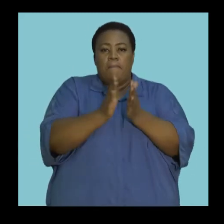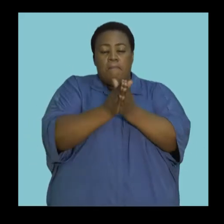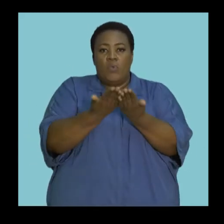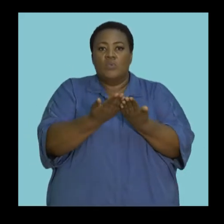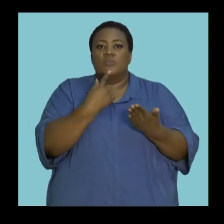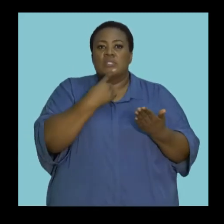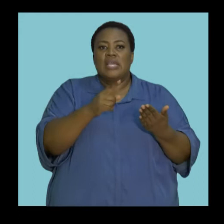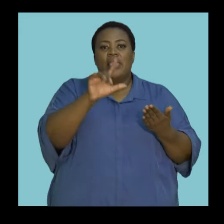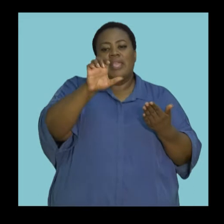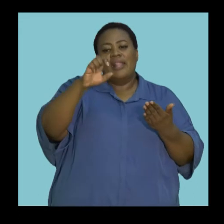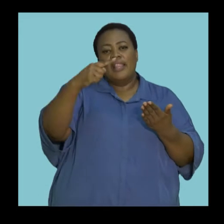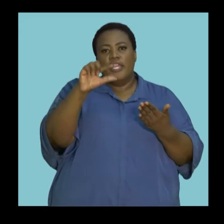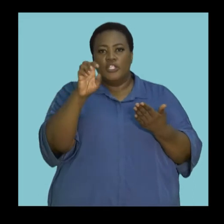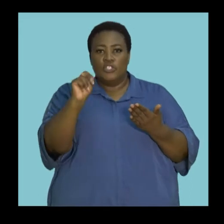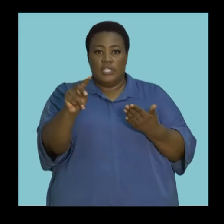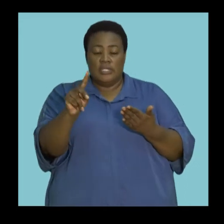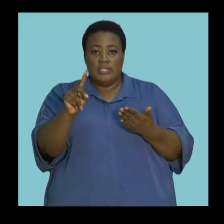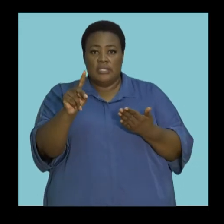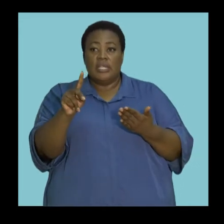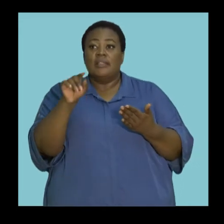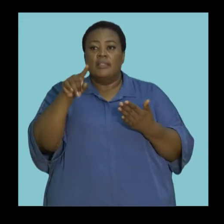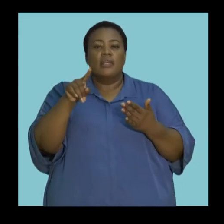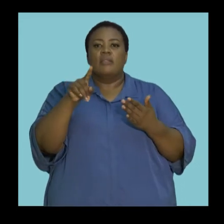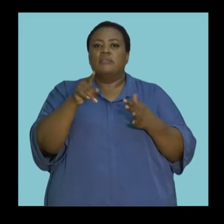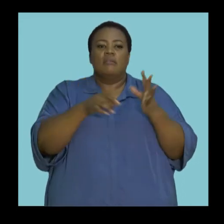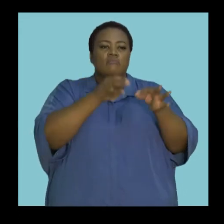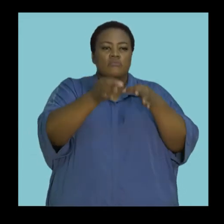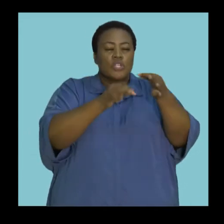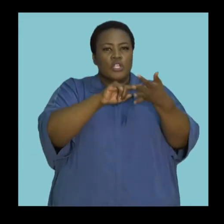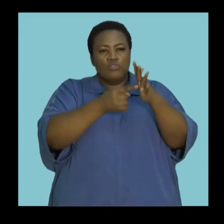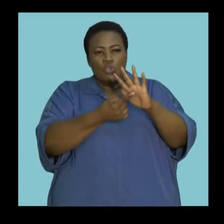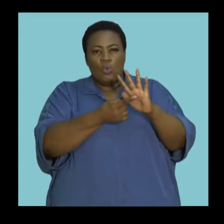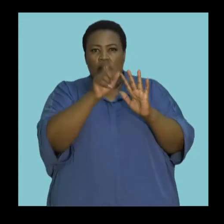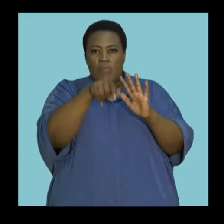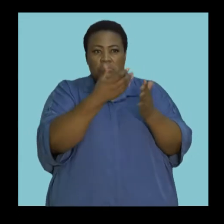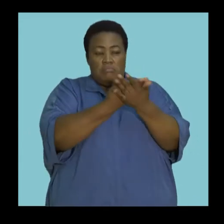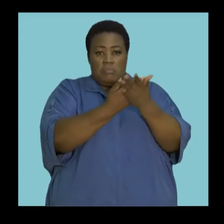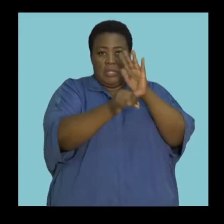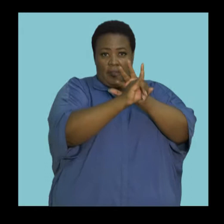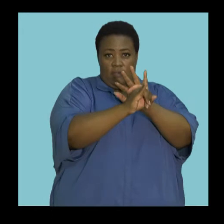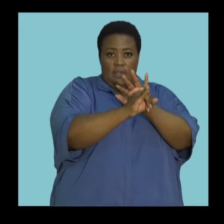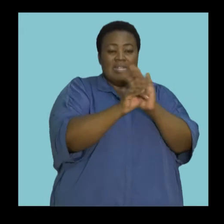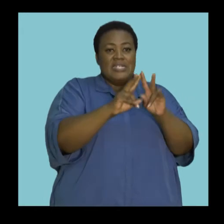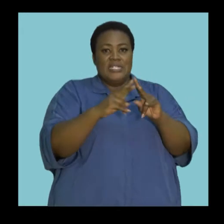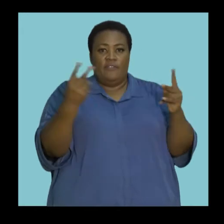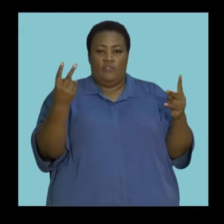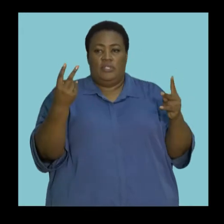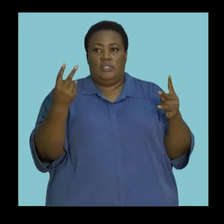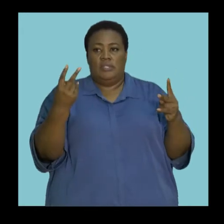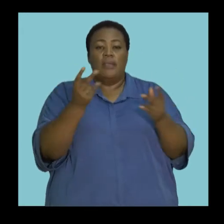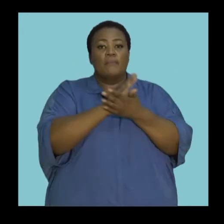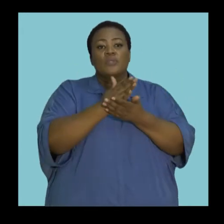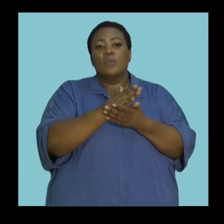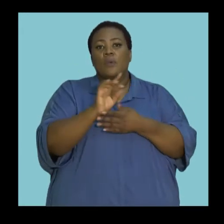some textbooks, we refer to that as a legend, would be an illustration that allows an individual to be able to identify